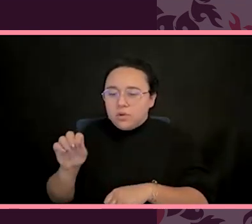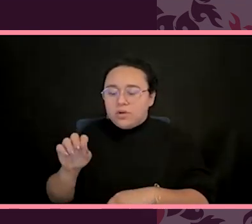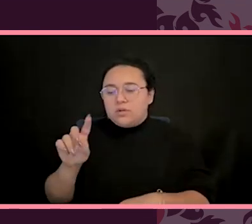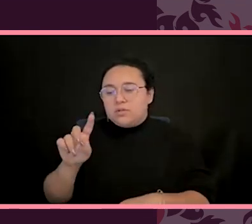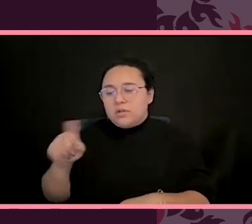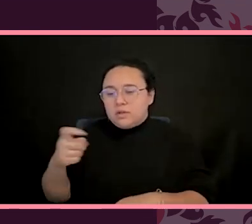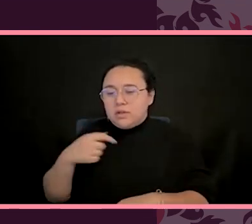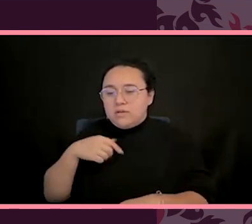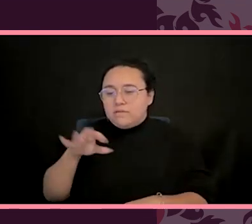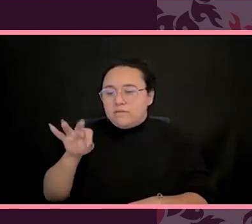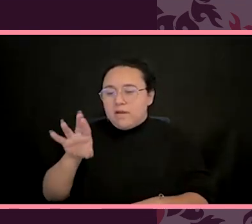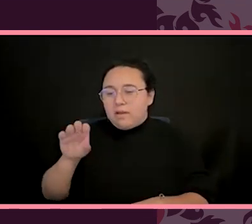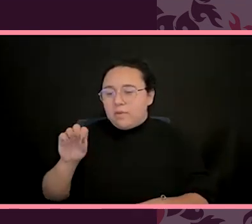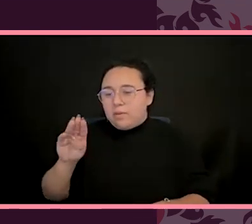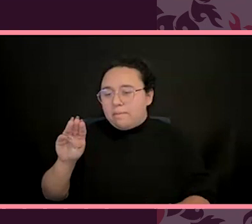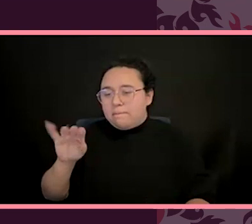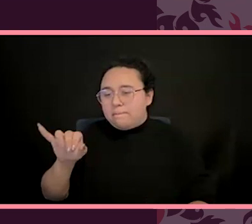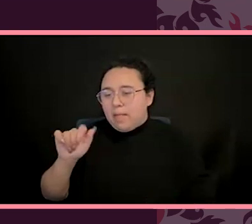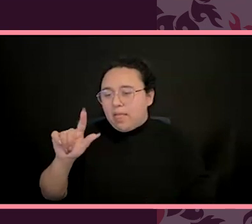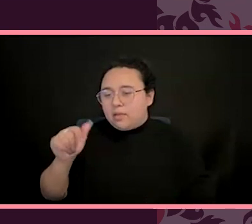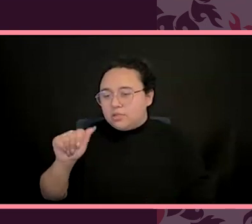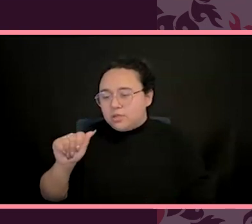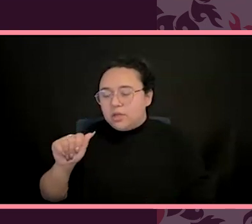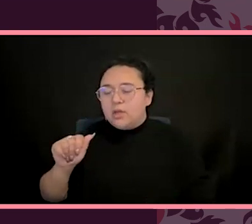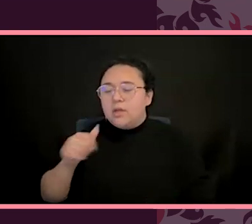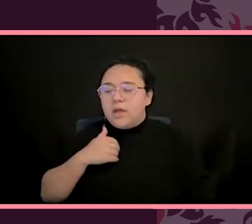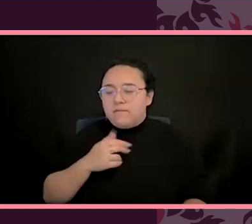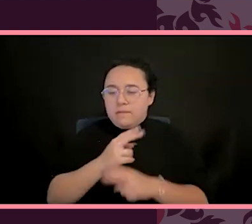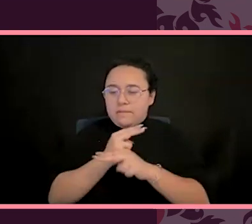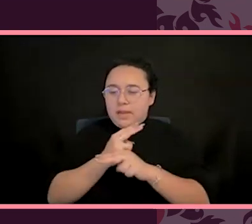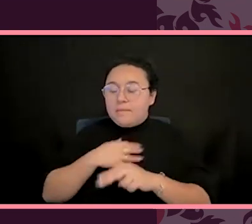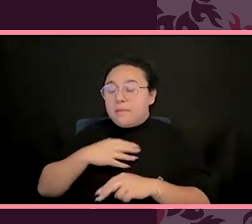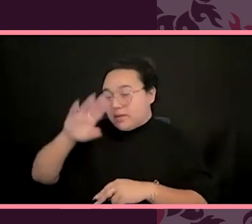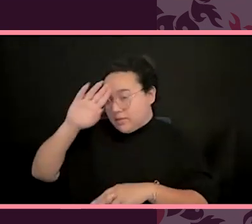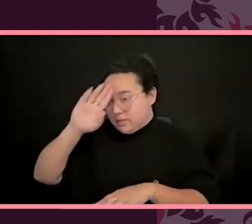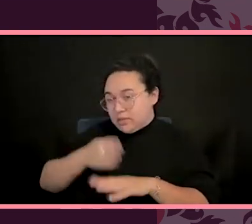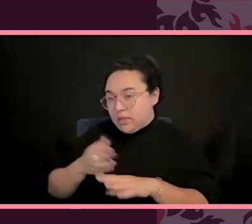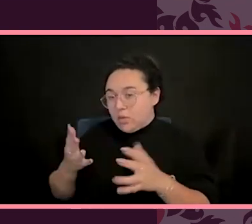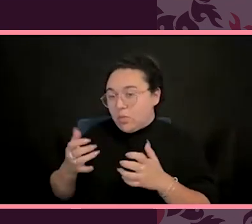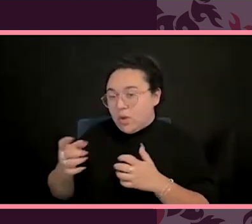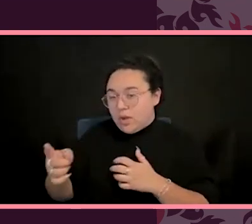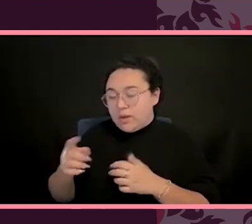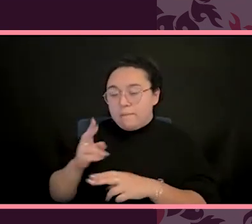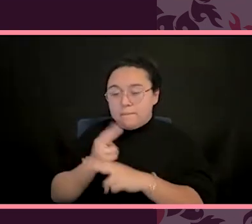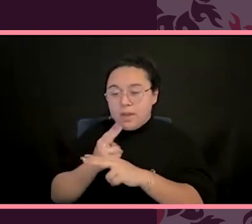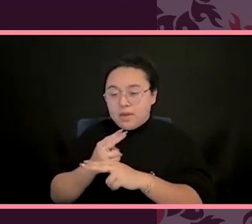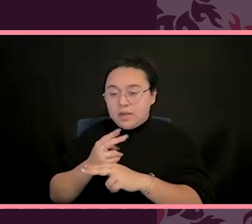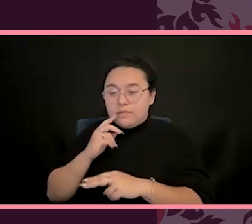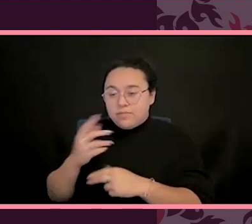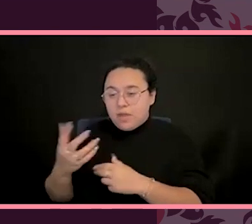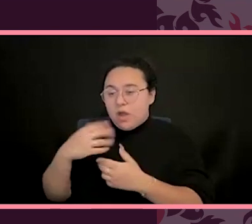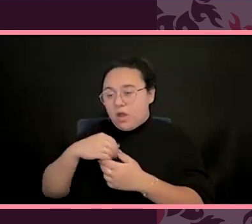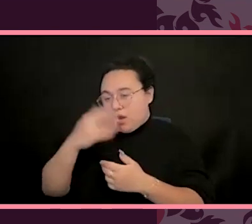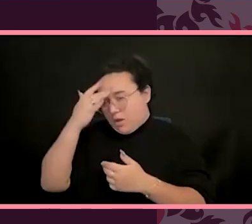have fibromyalgia. So I have the fibromyalgia bunny and my son wanted a bunny. So I got him the autism